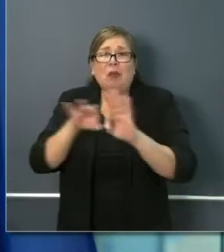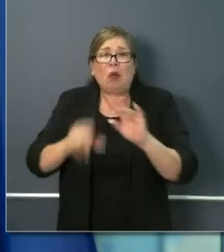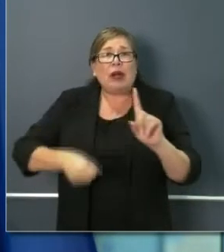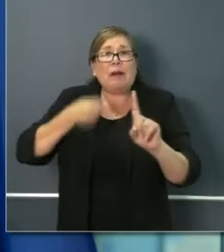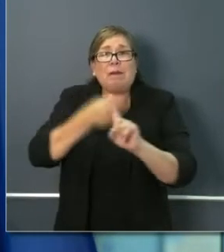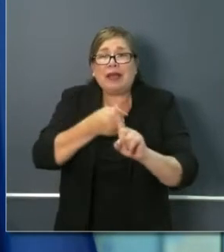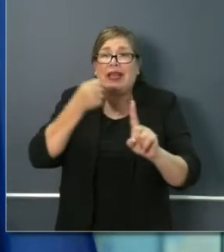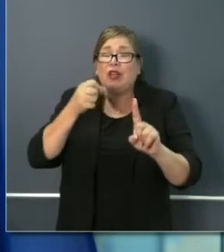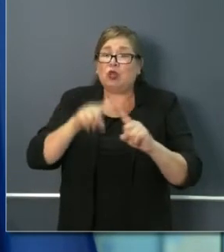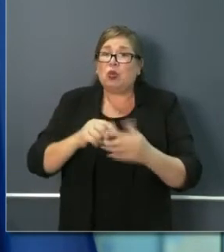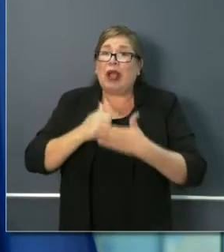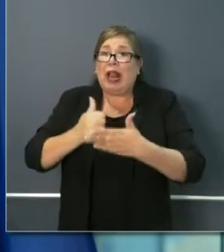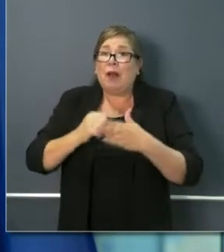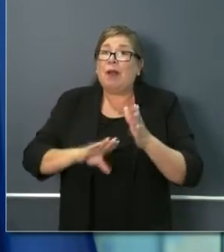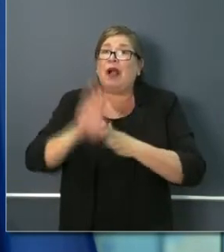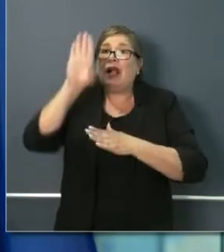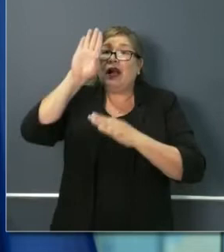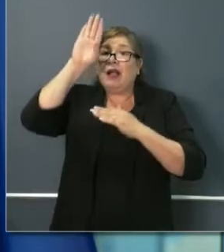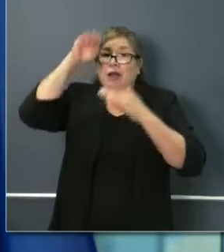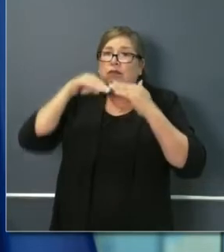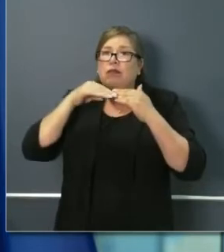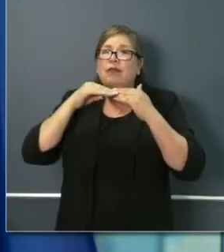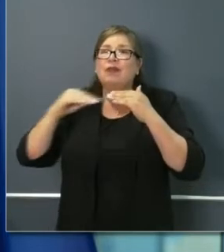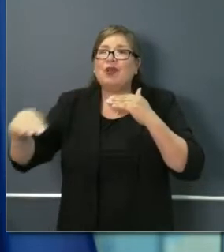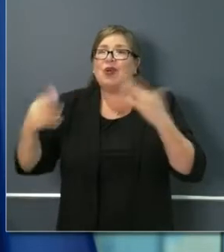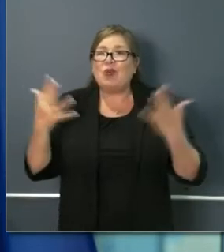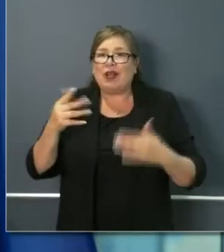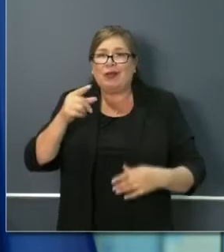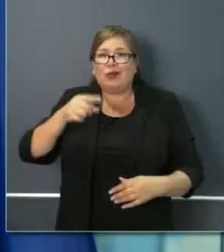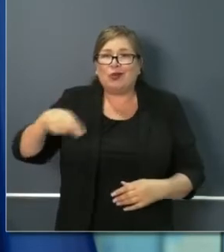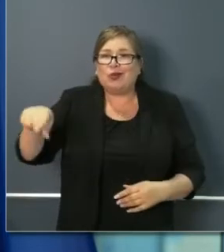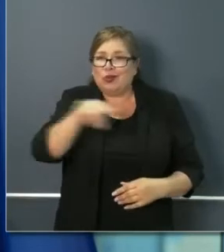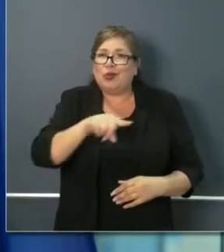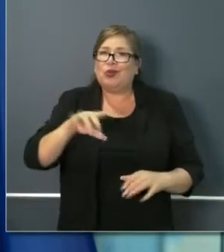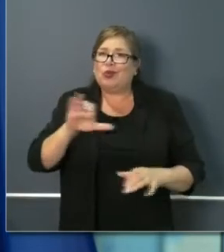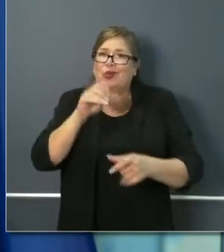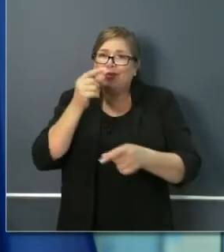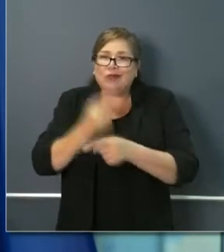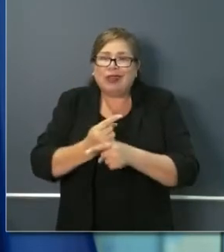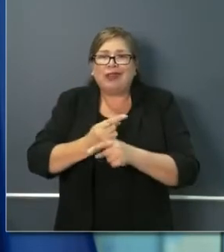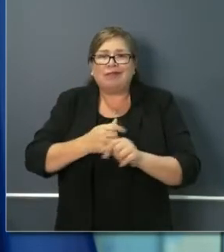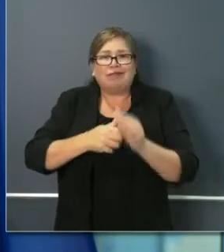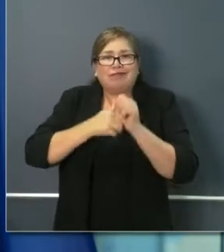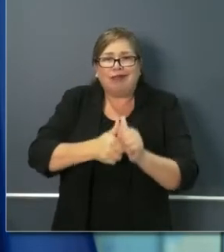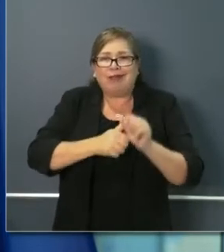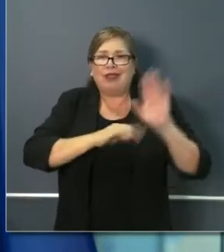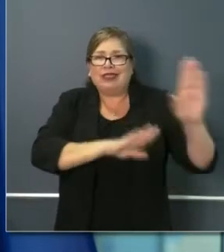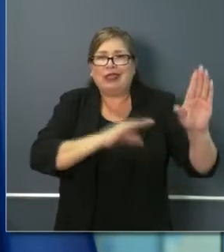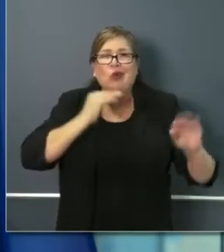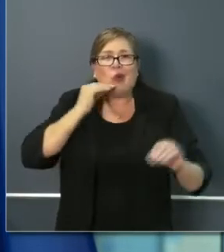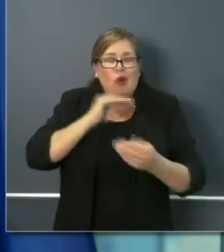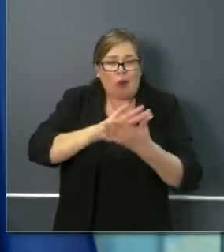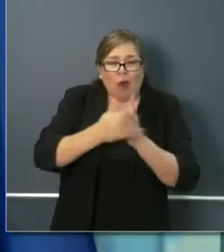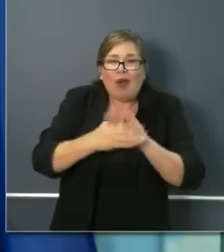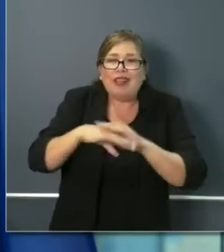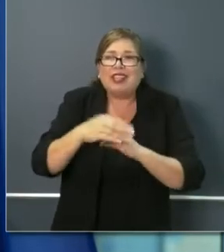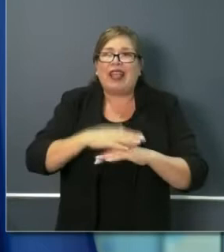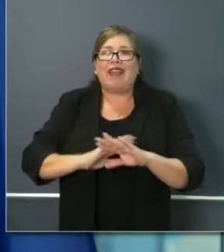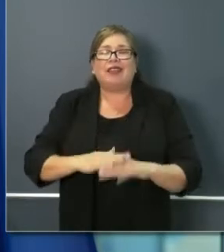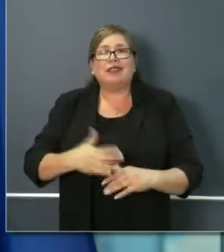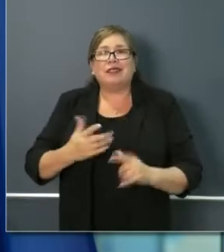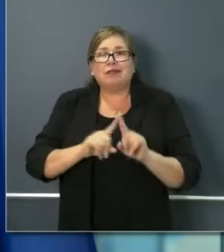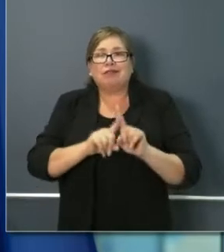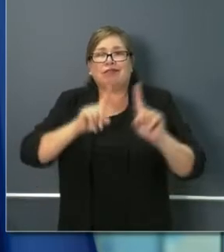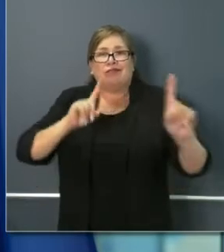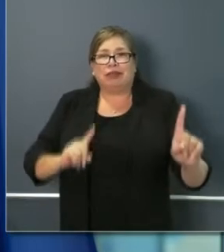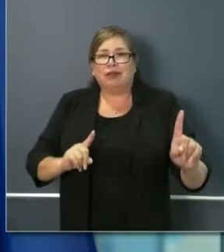the curve. And I think because Californians have done such, I think to date, an exceptional job of meeting